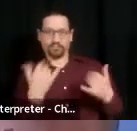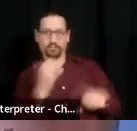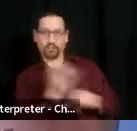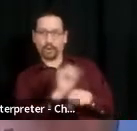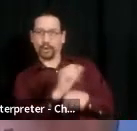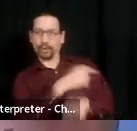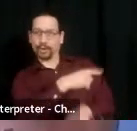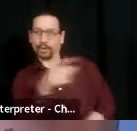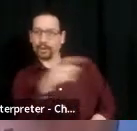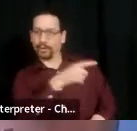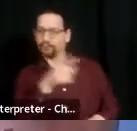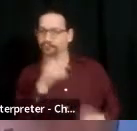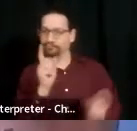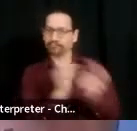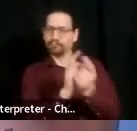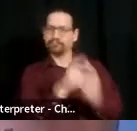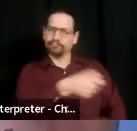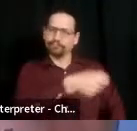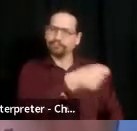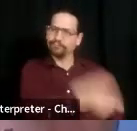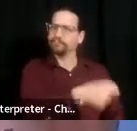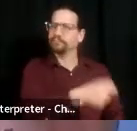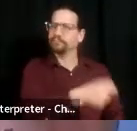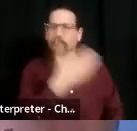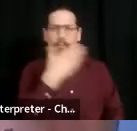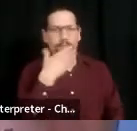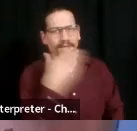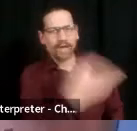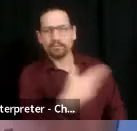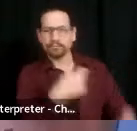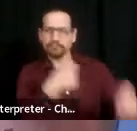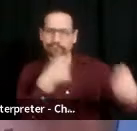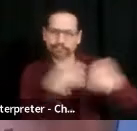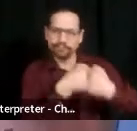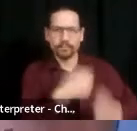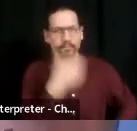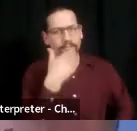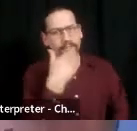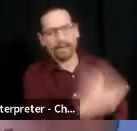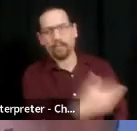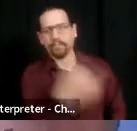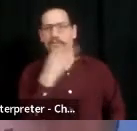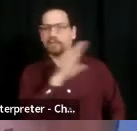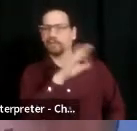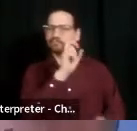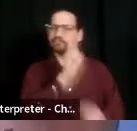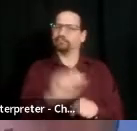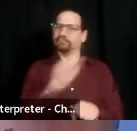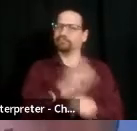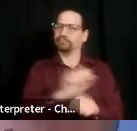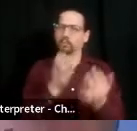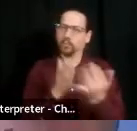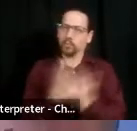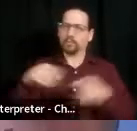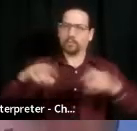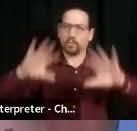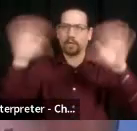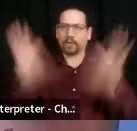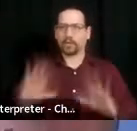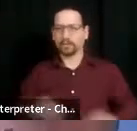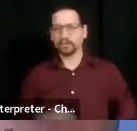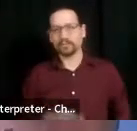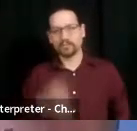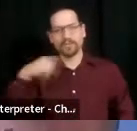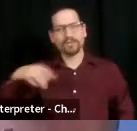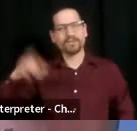done above and beyond at this point in terms of, like, when we talk about historic numbers of, you know, in terms of